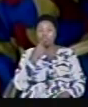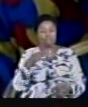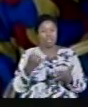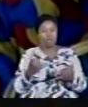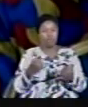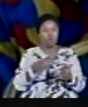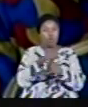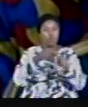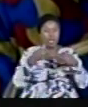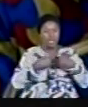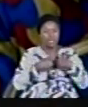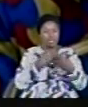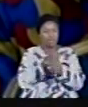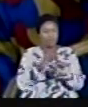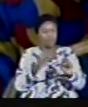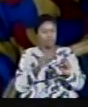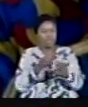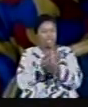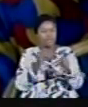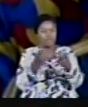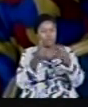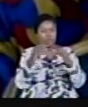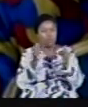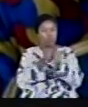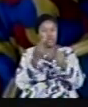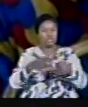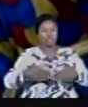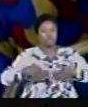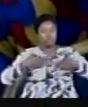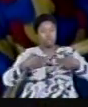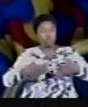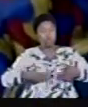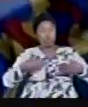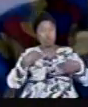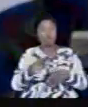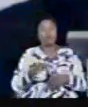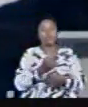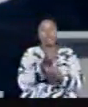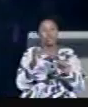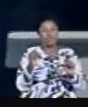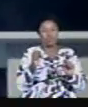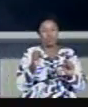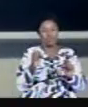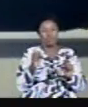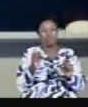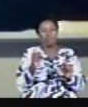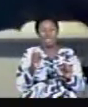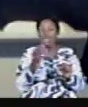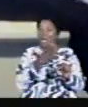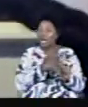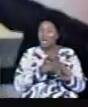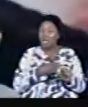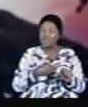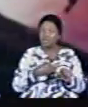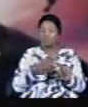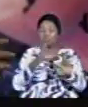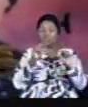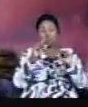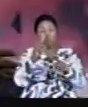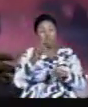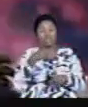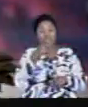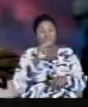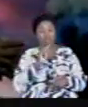comes of the joy of salvation. And nobody tells us at the point